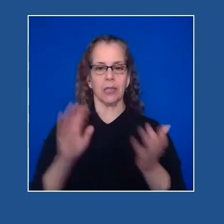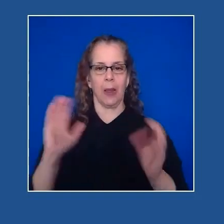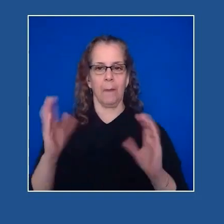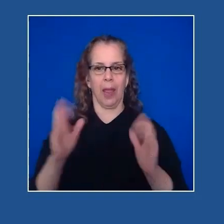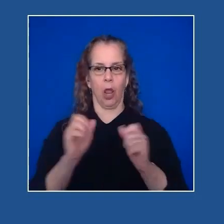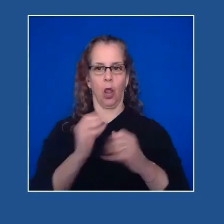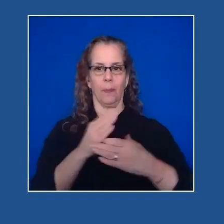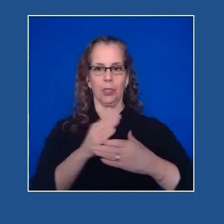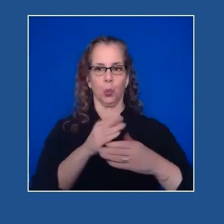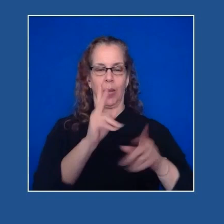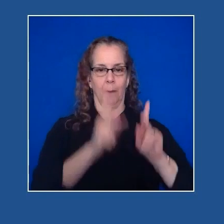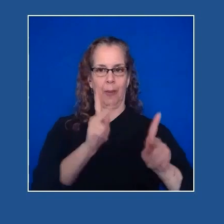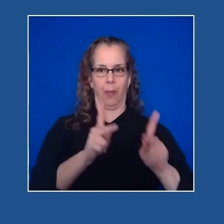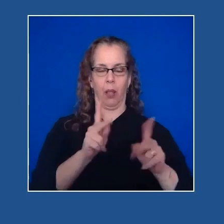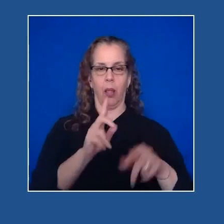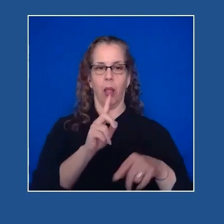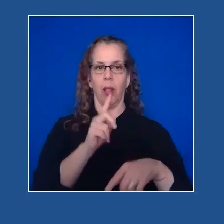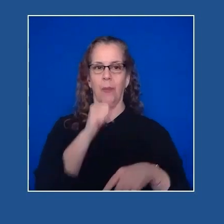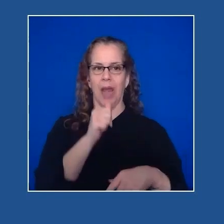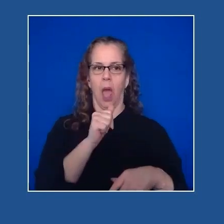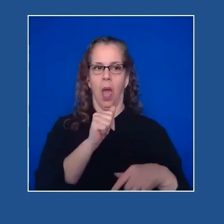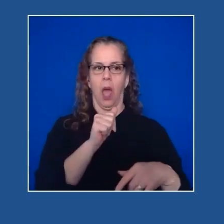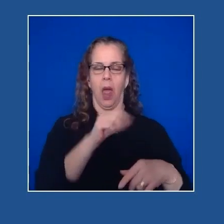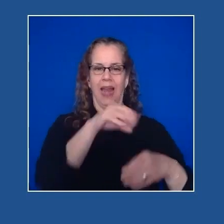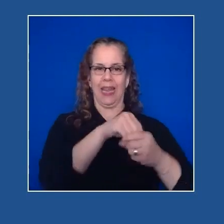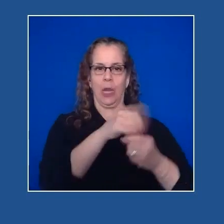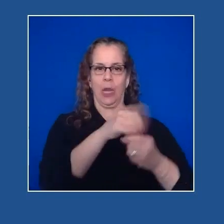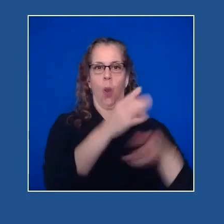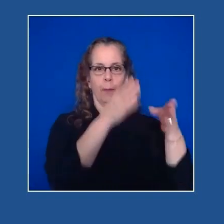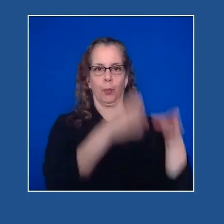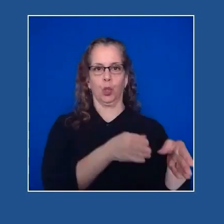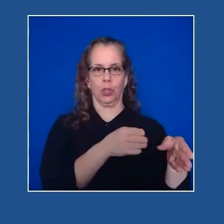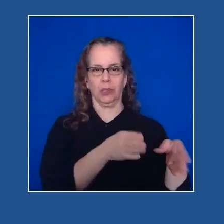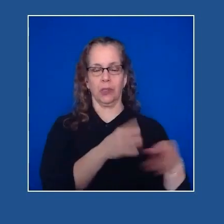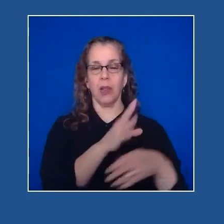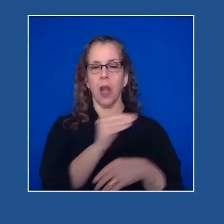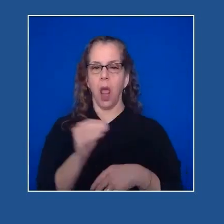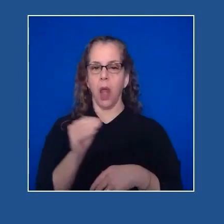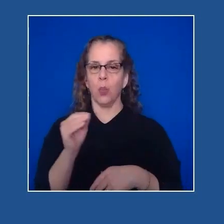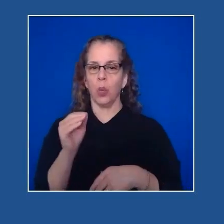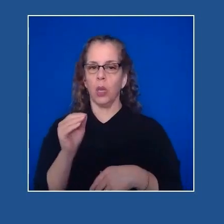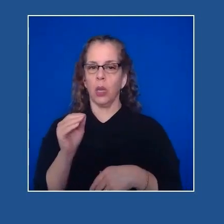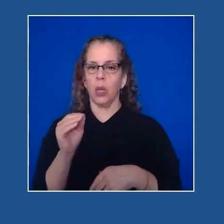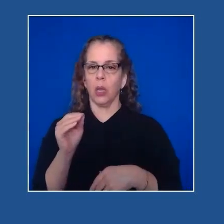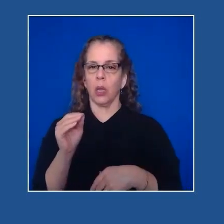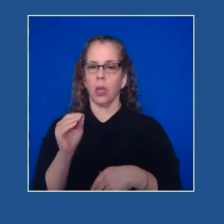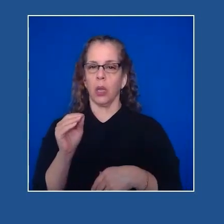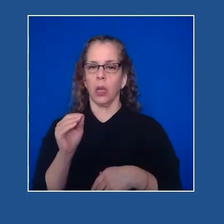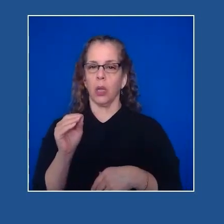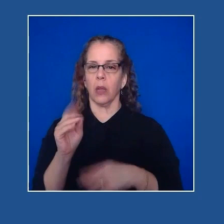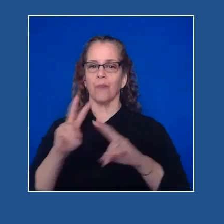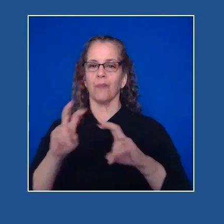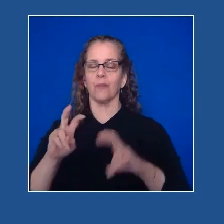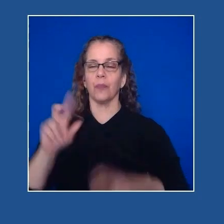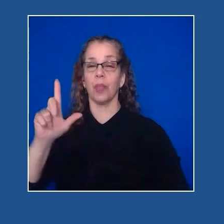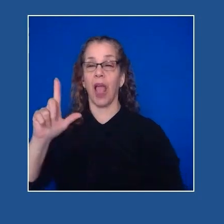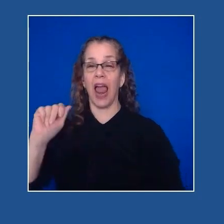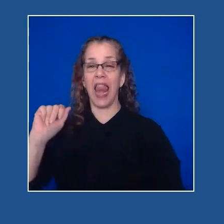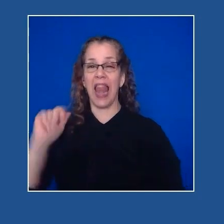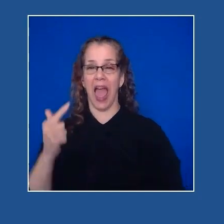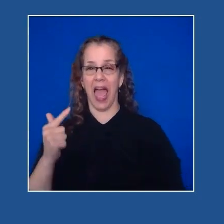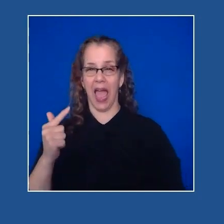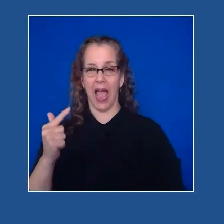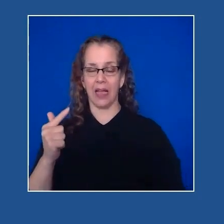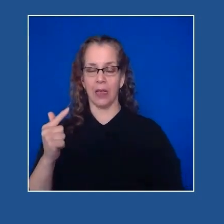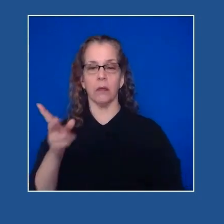not within people. And we also looked at lagged within person correlations to see how consistent the